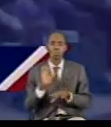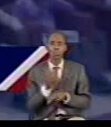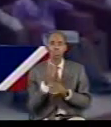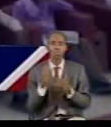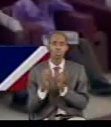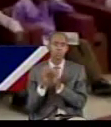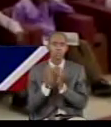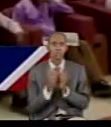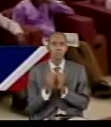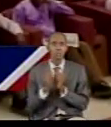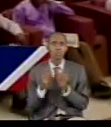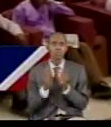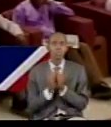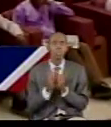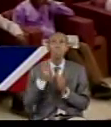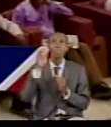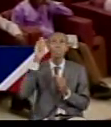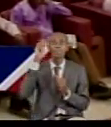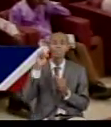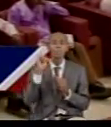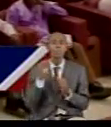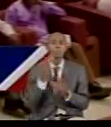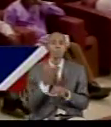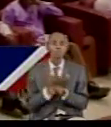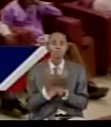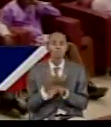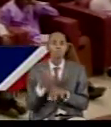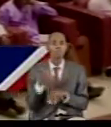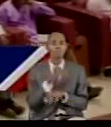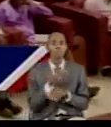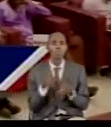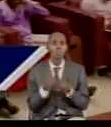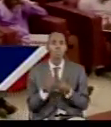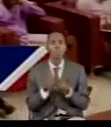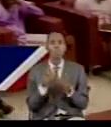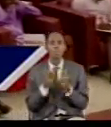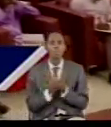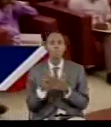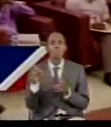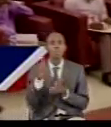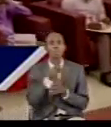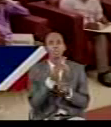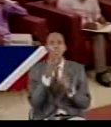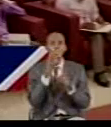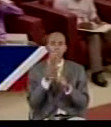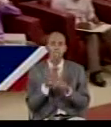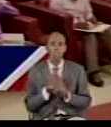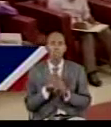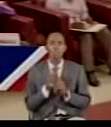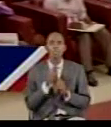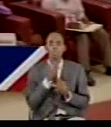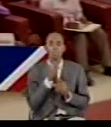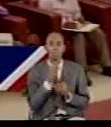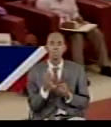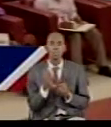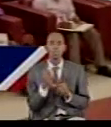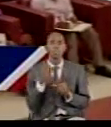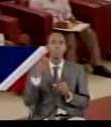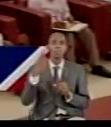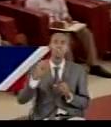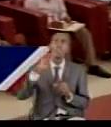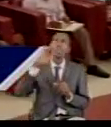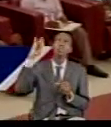him, beseech you also that ye receive not the grace of